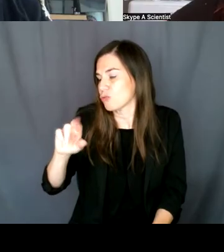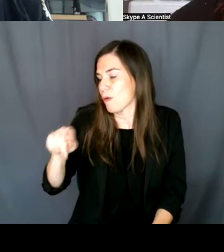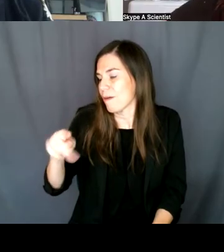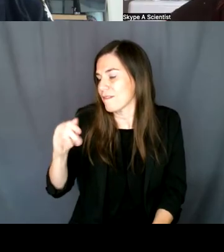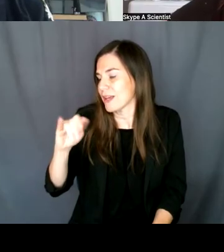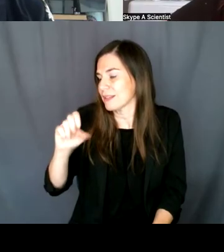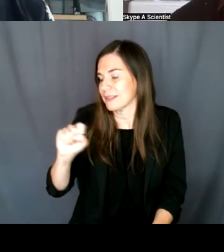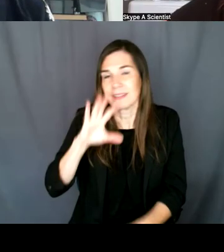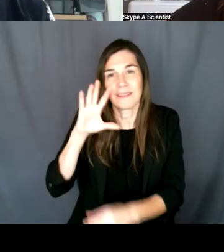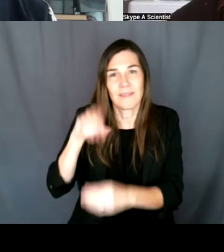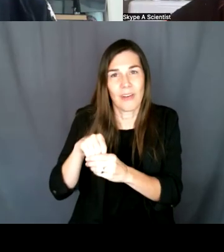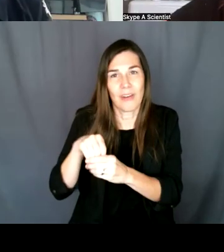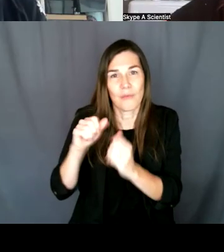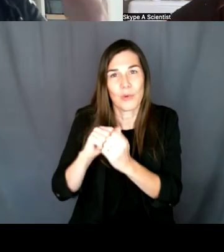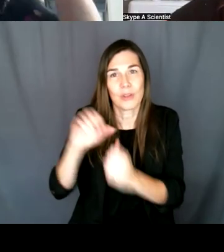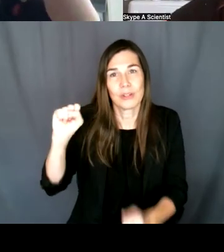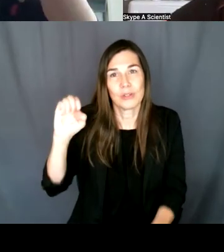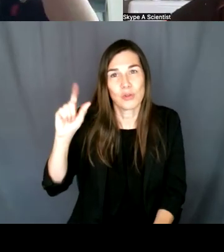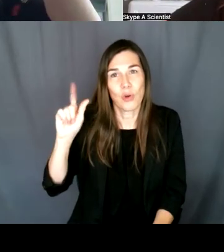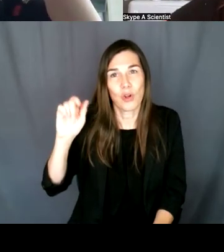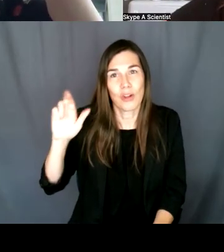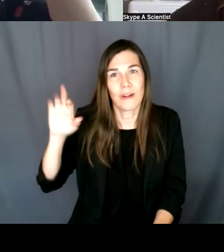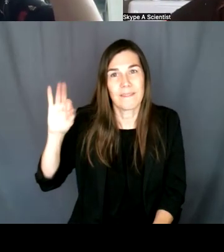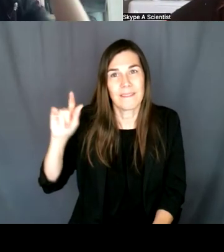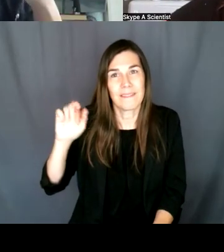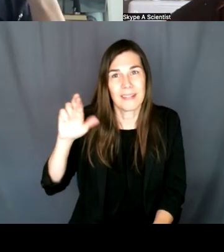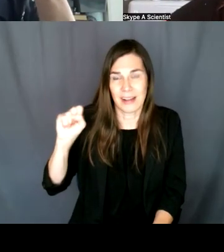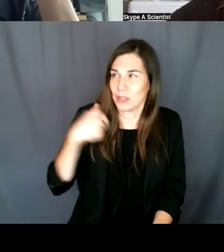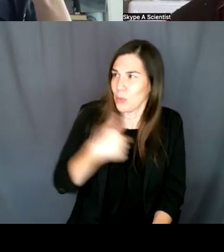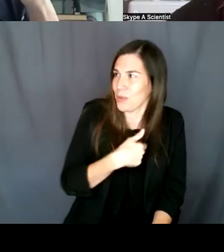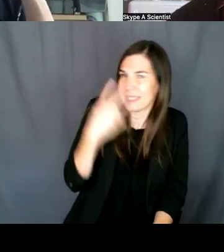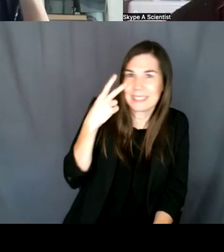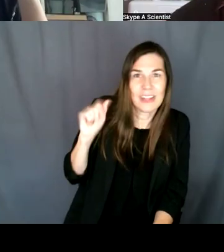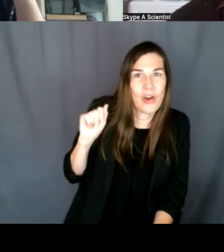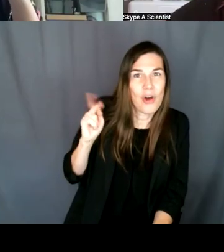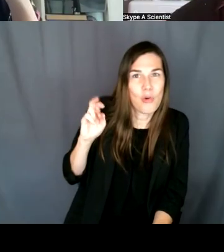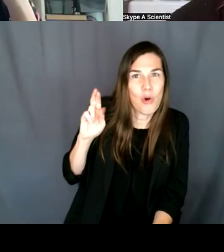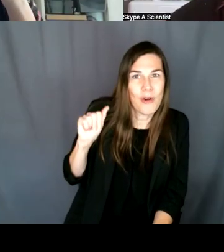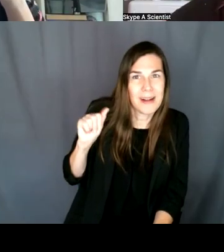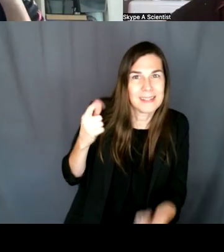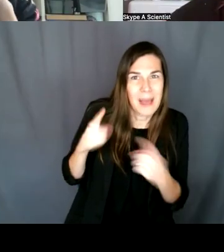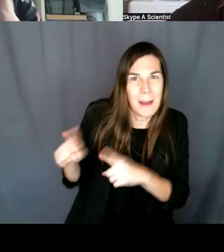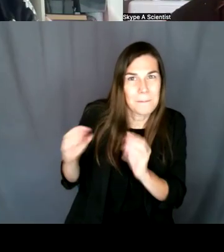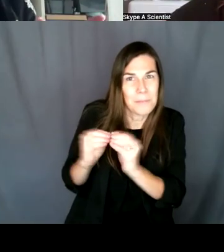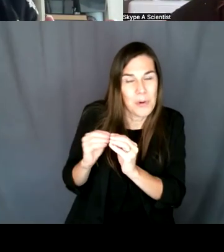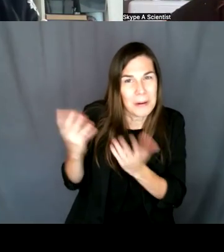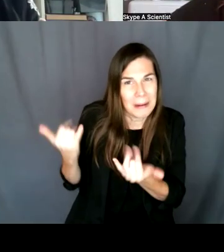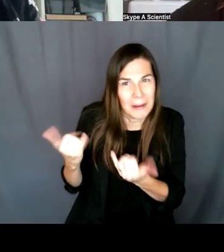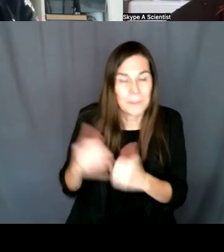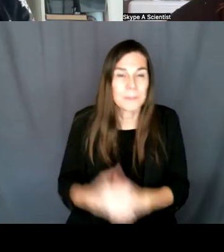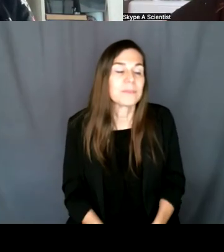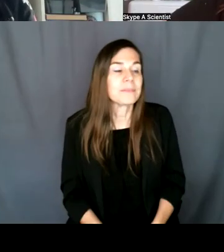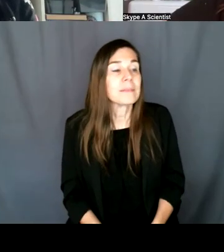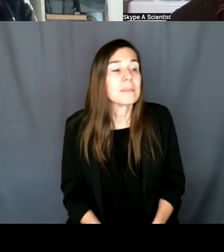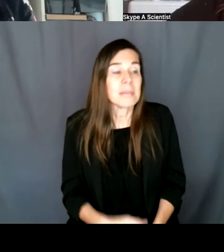unusual aurora visibility? Ooh, so I don't know a ton of specifics about this, but I'll tell you what I do